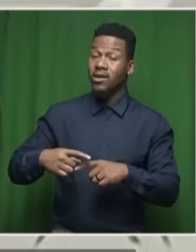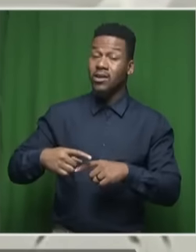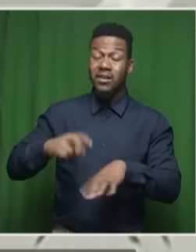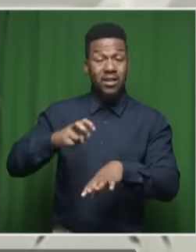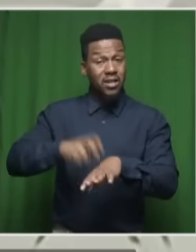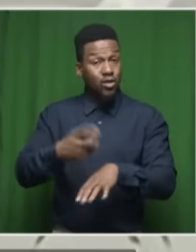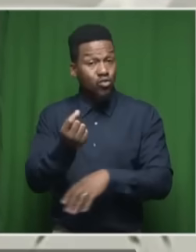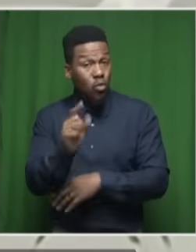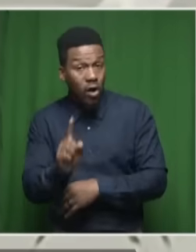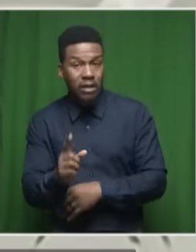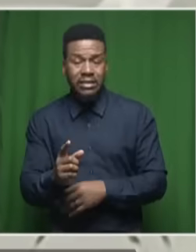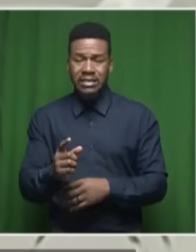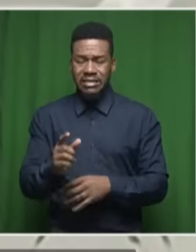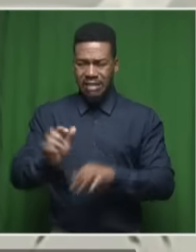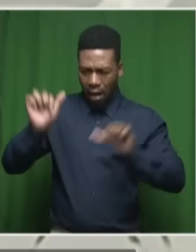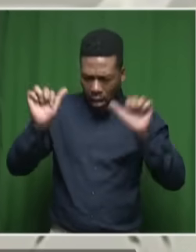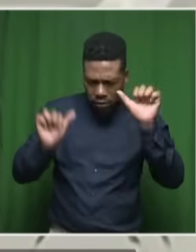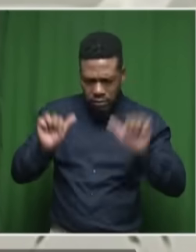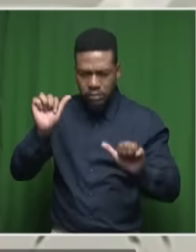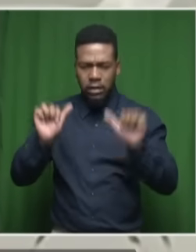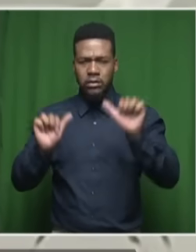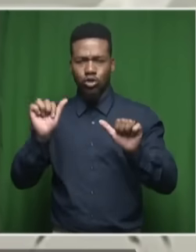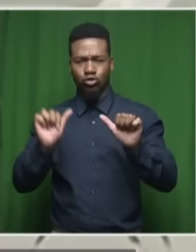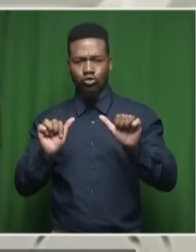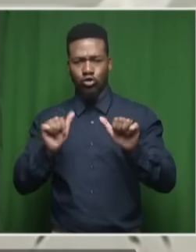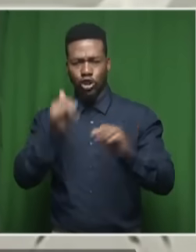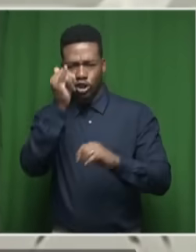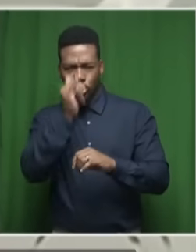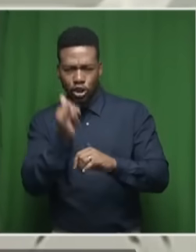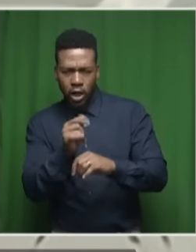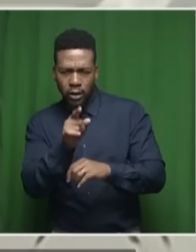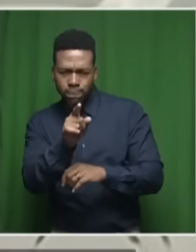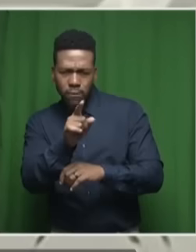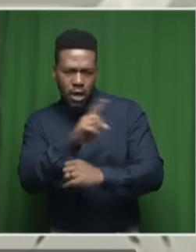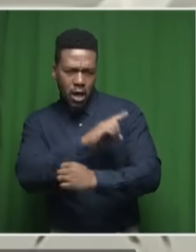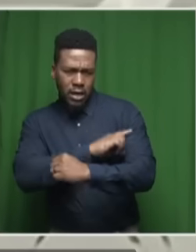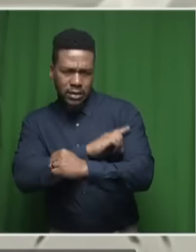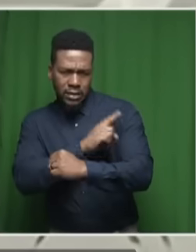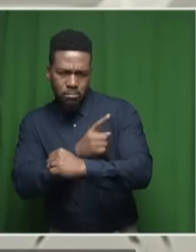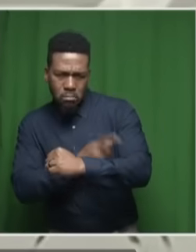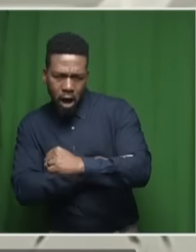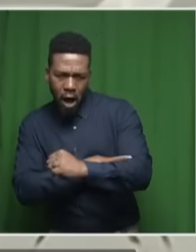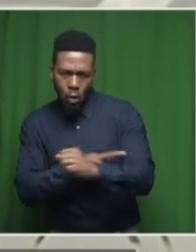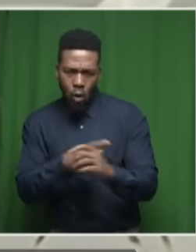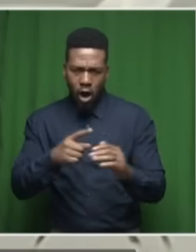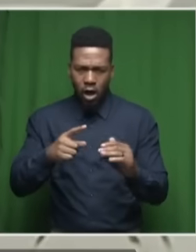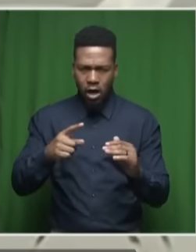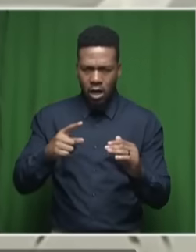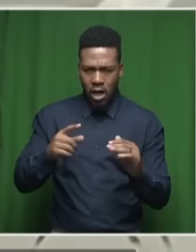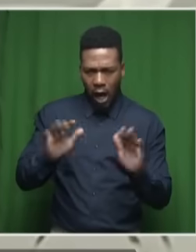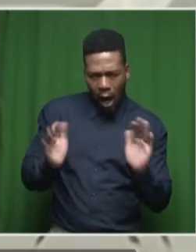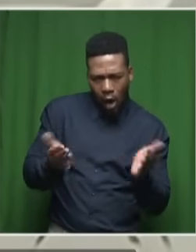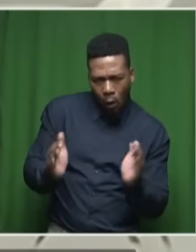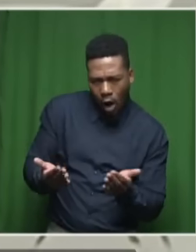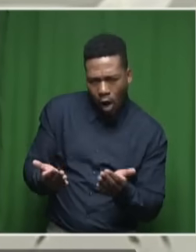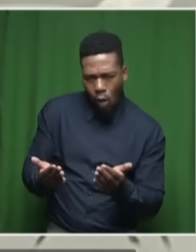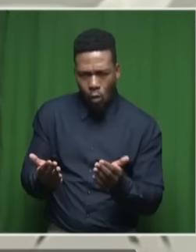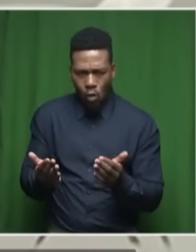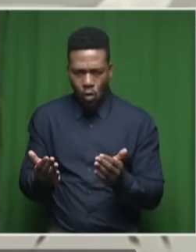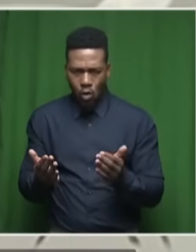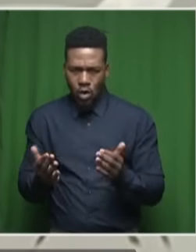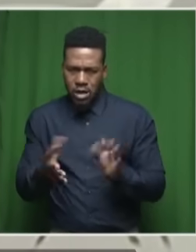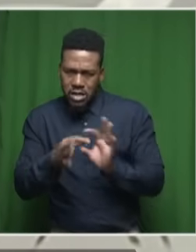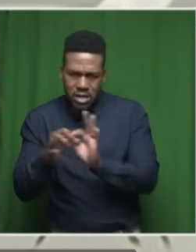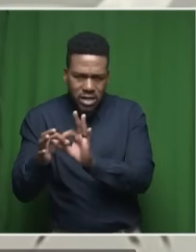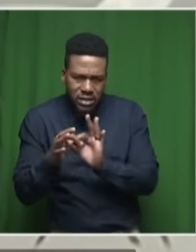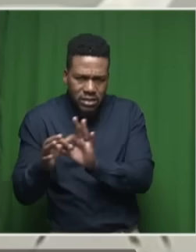the power dynamics and the relations within the Moon Pact, how the different political parties are